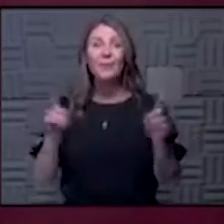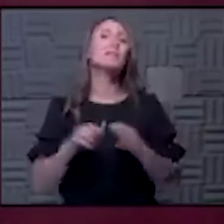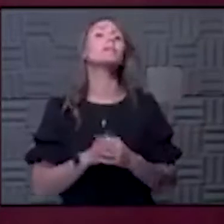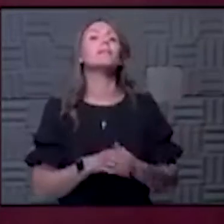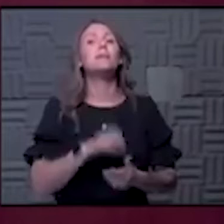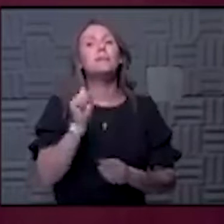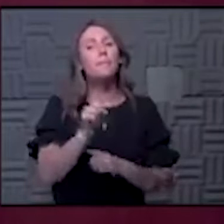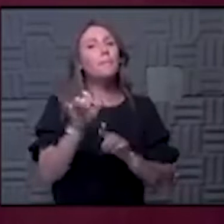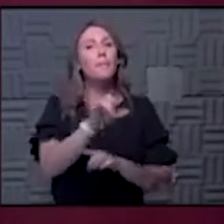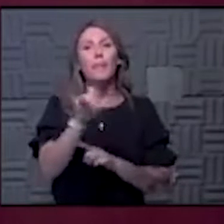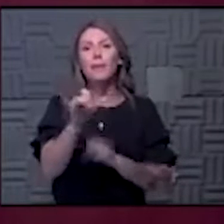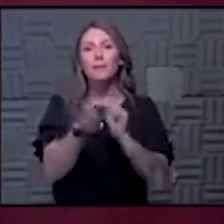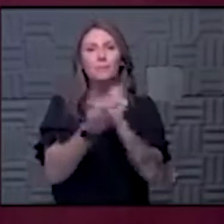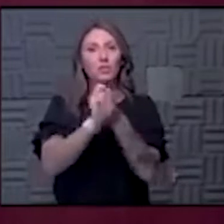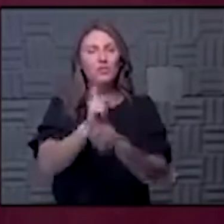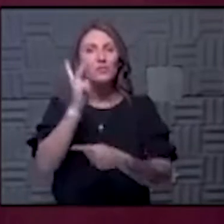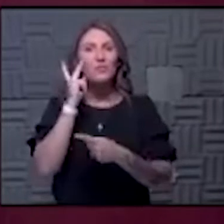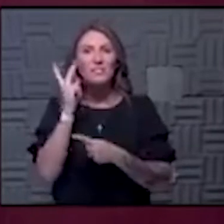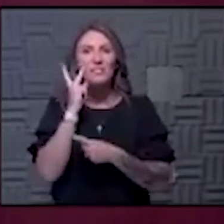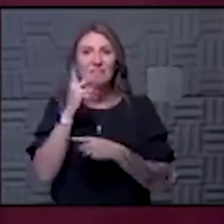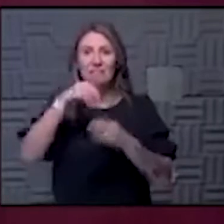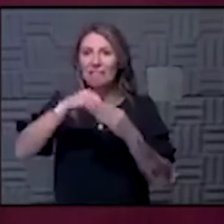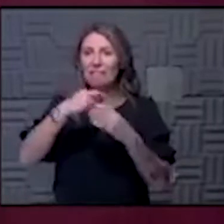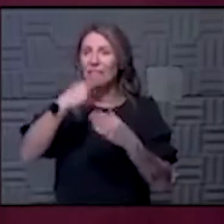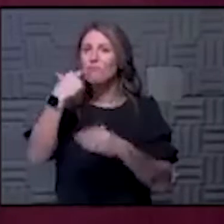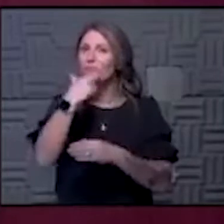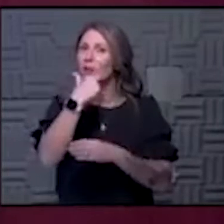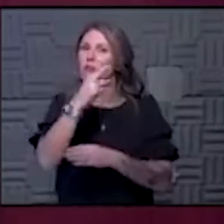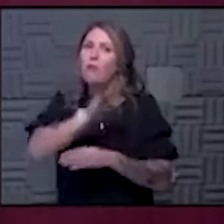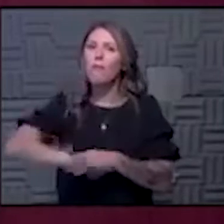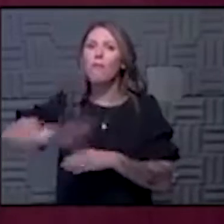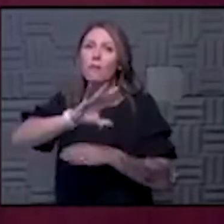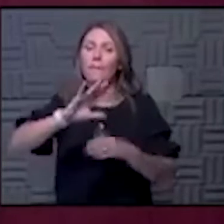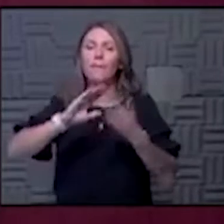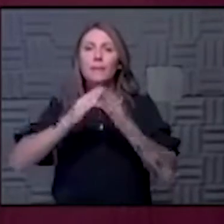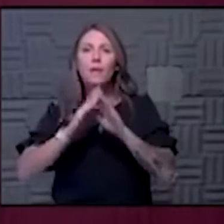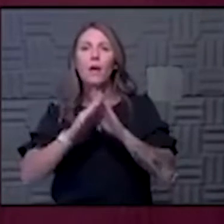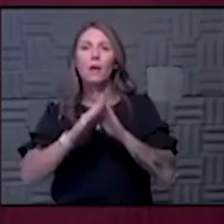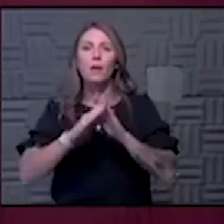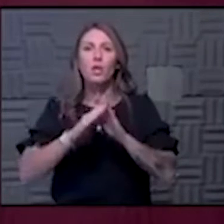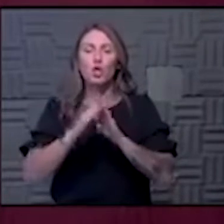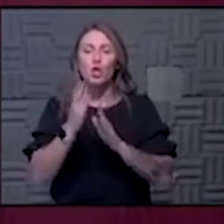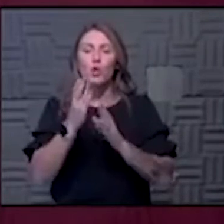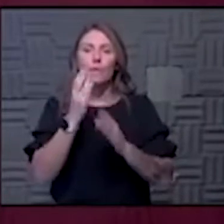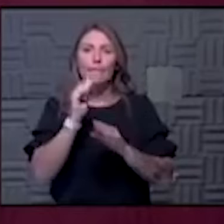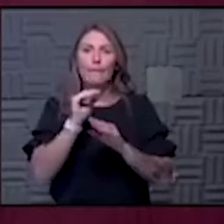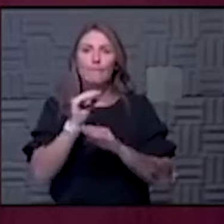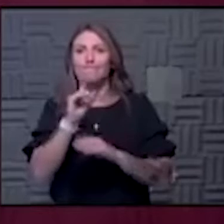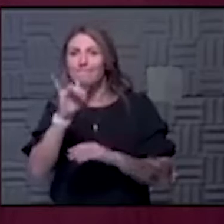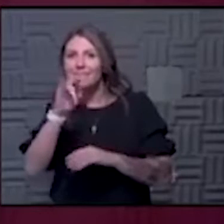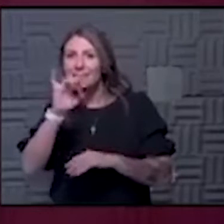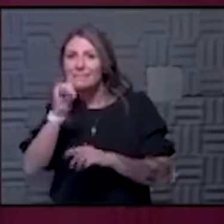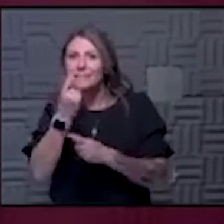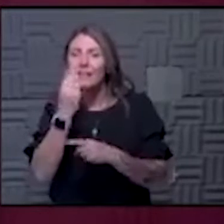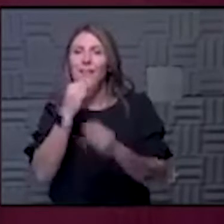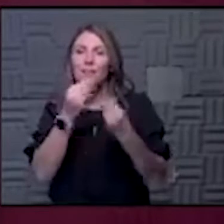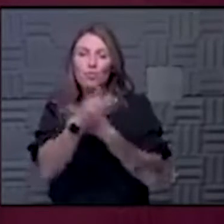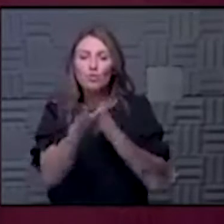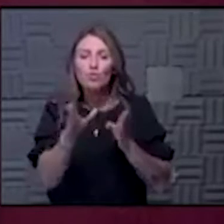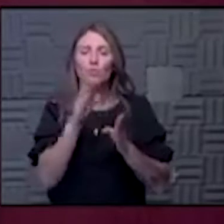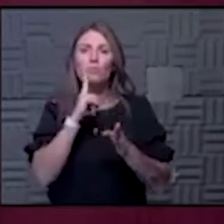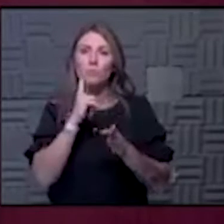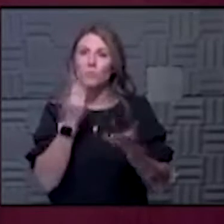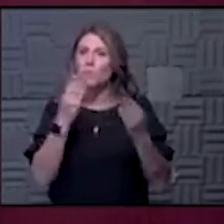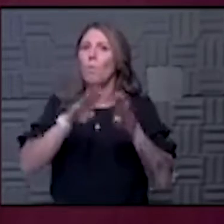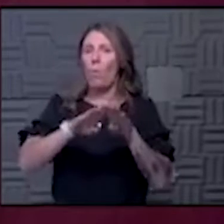many of the same changes that you see in restaurants around town. Our dining room was closed for a long period of time, and when we were able to reopen